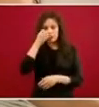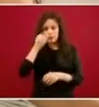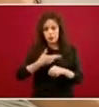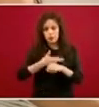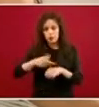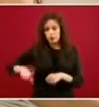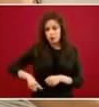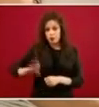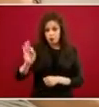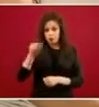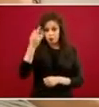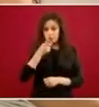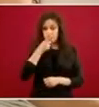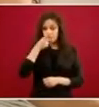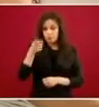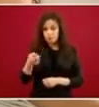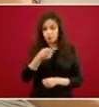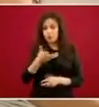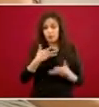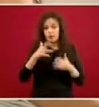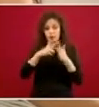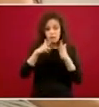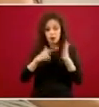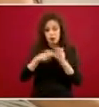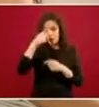drug that was being used